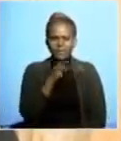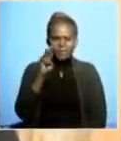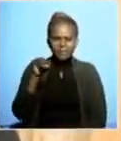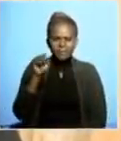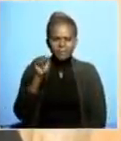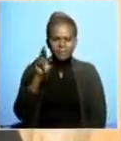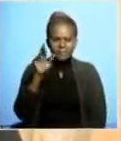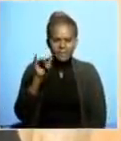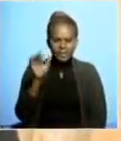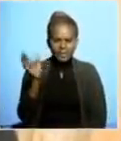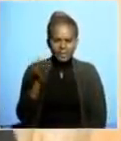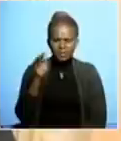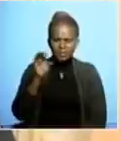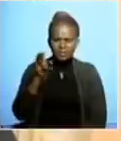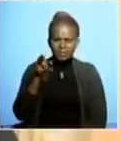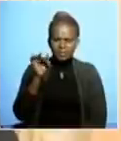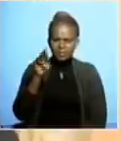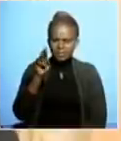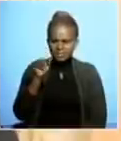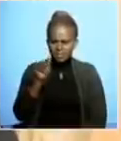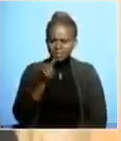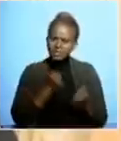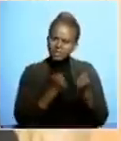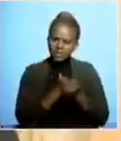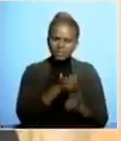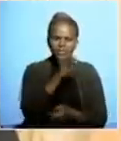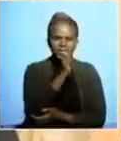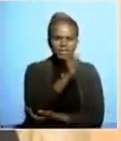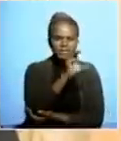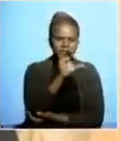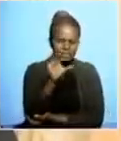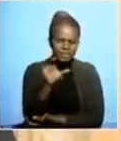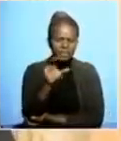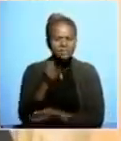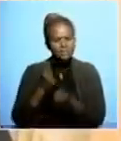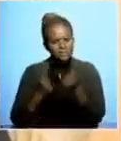Support ACC. Support DPP.